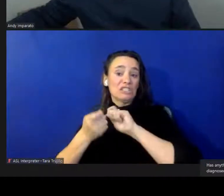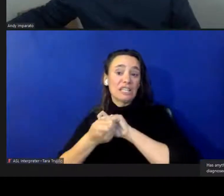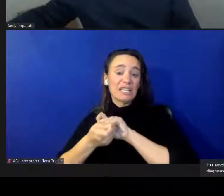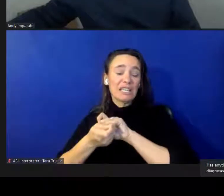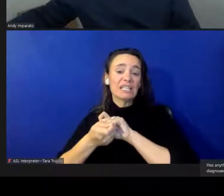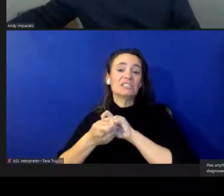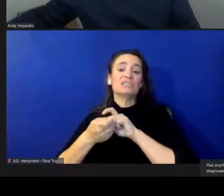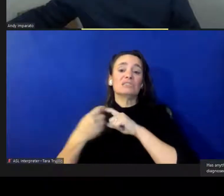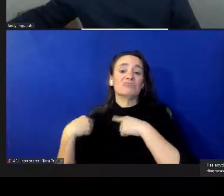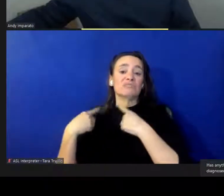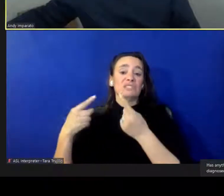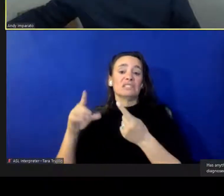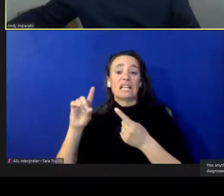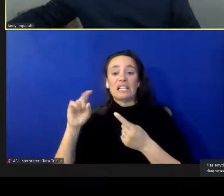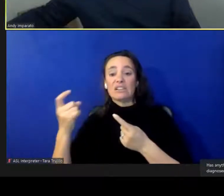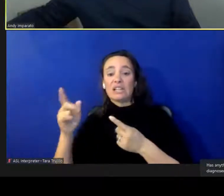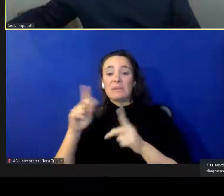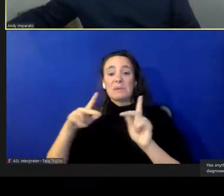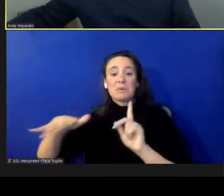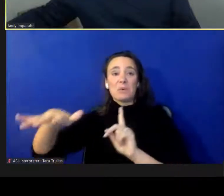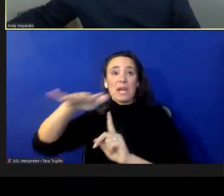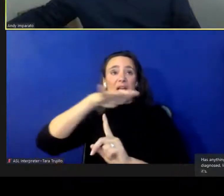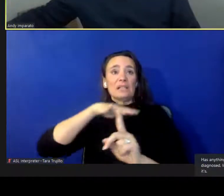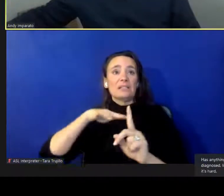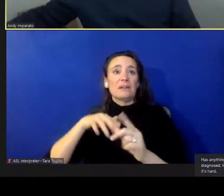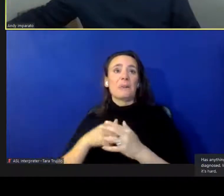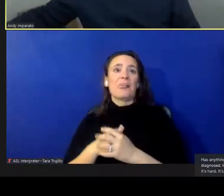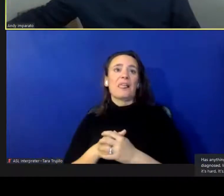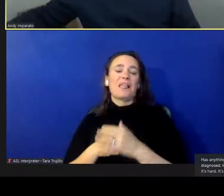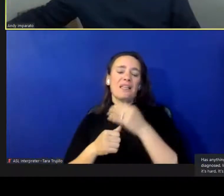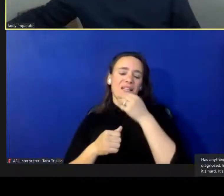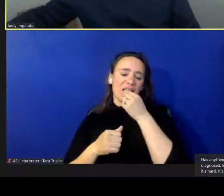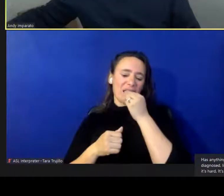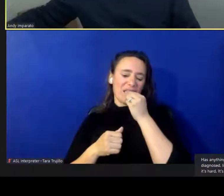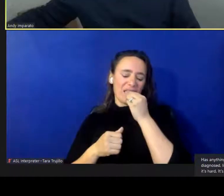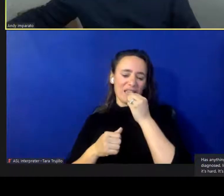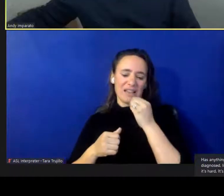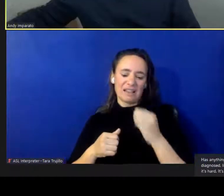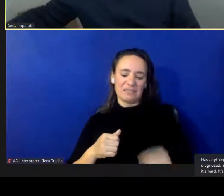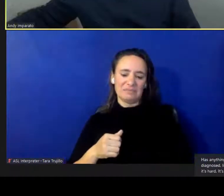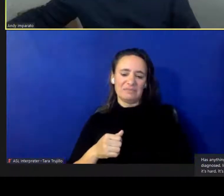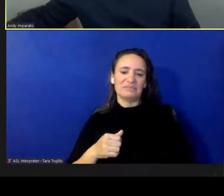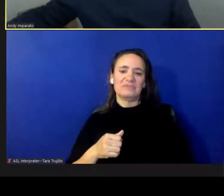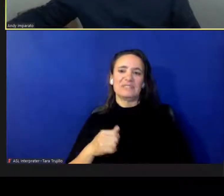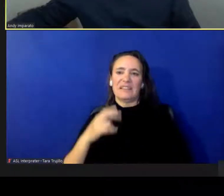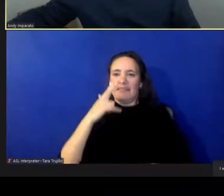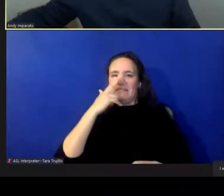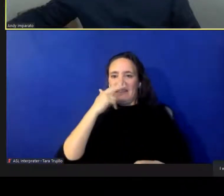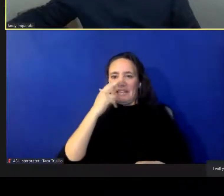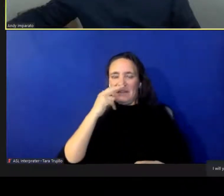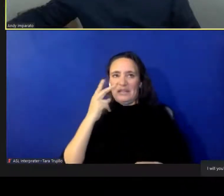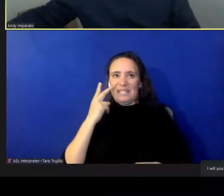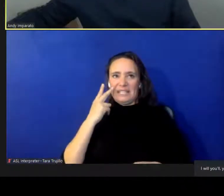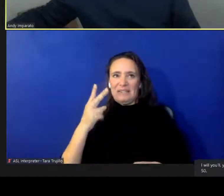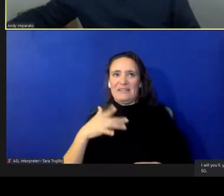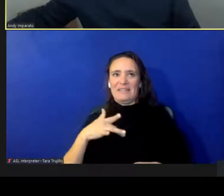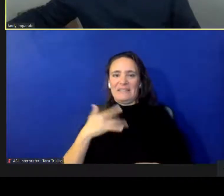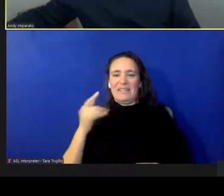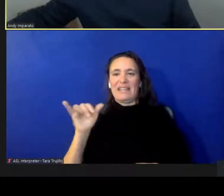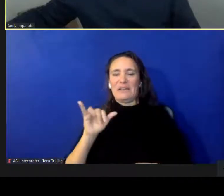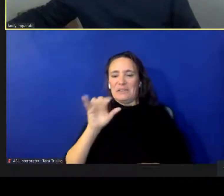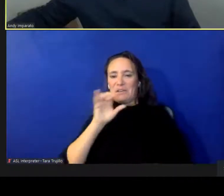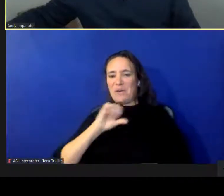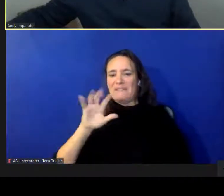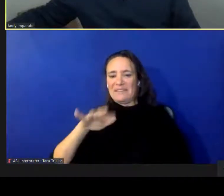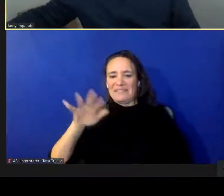around you? Yeah, I mean, so it's hard. It's funny, Nyawuow, you'll see what it's like when you're 55.